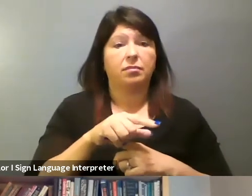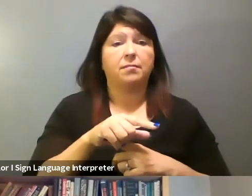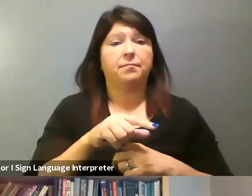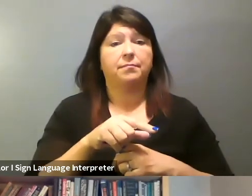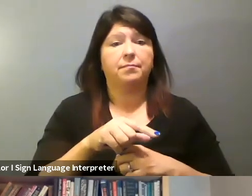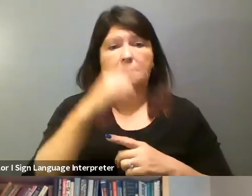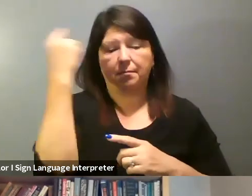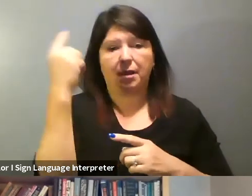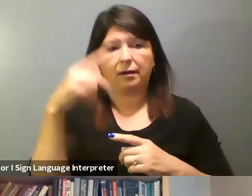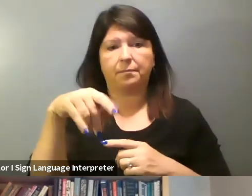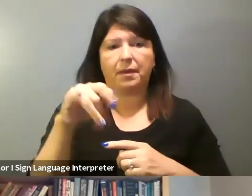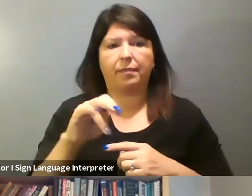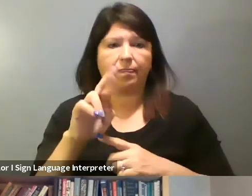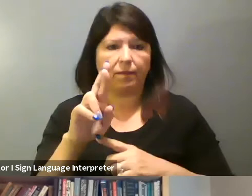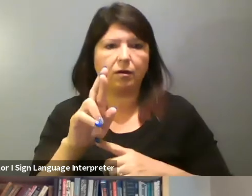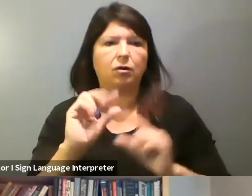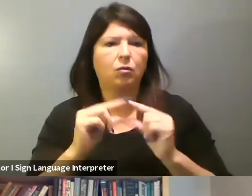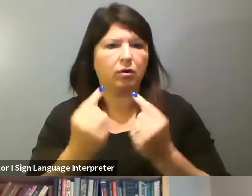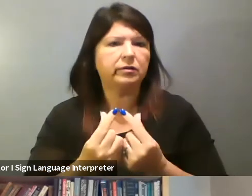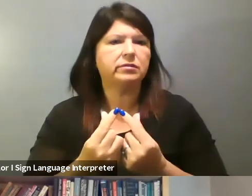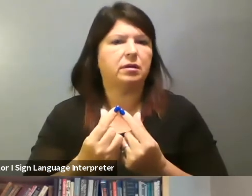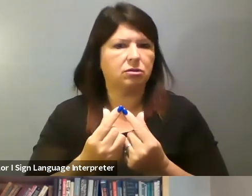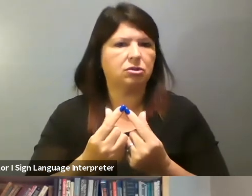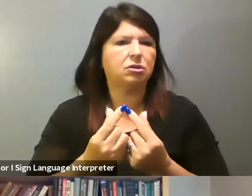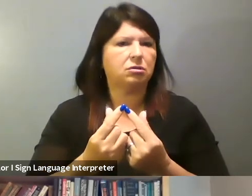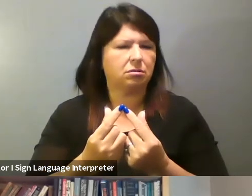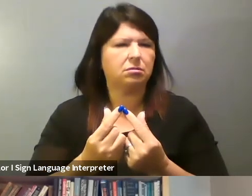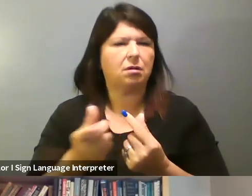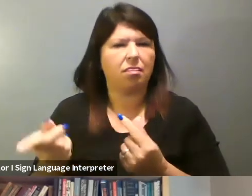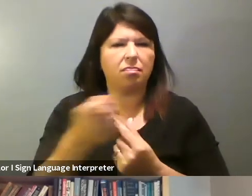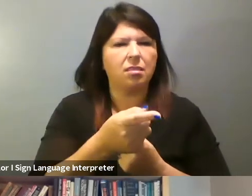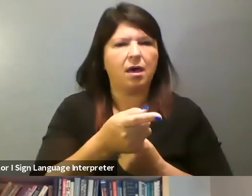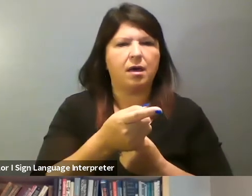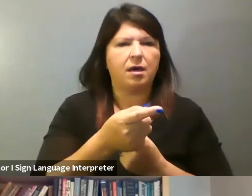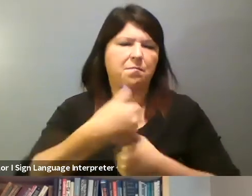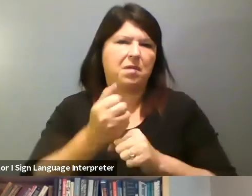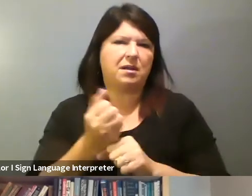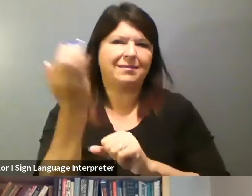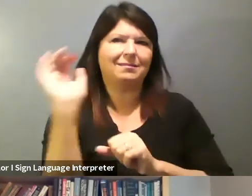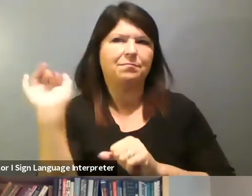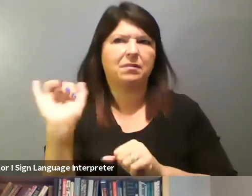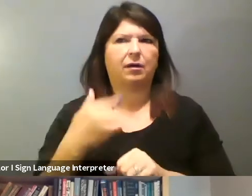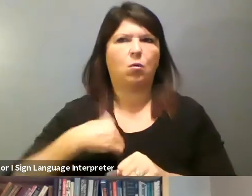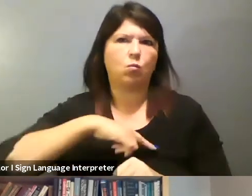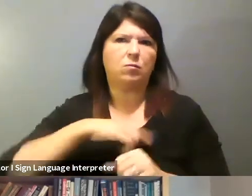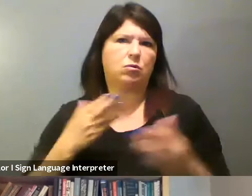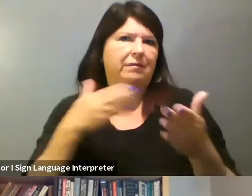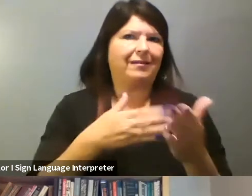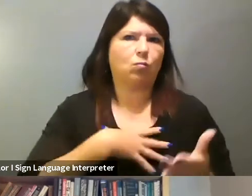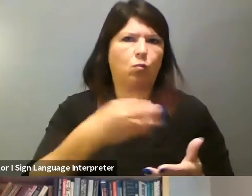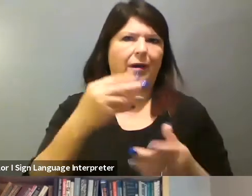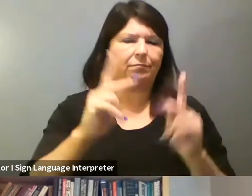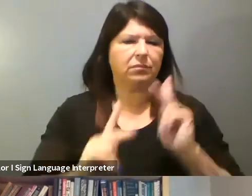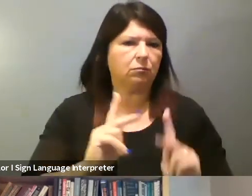essentially from the FBI and J. Edgar Hoover, as being a kind of a racist, anti-white organization. But